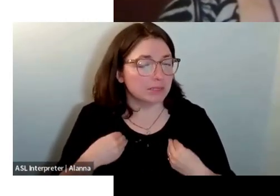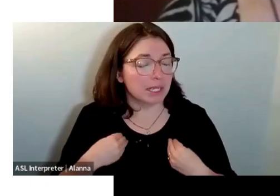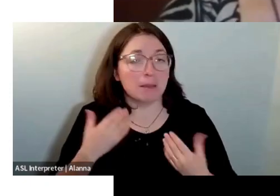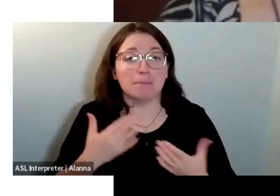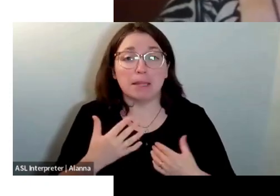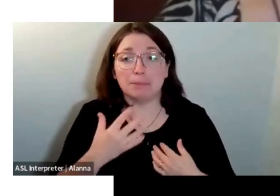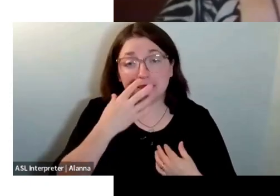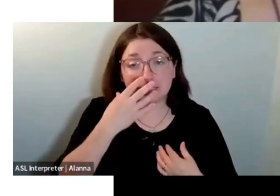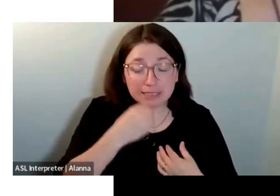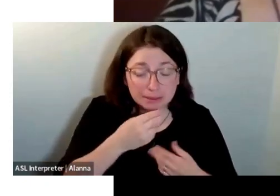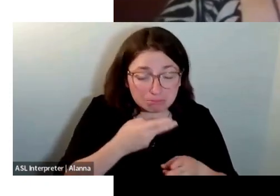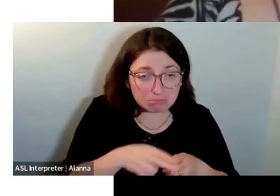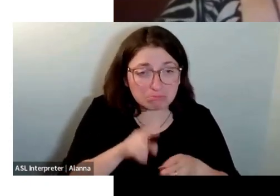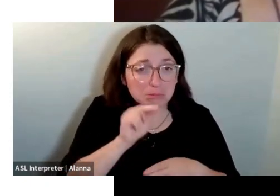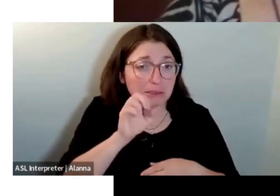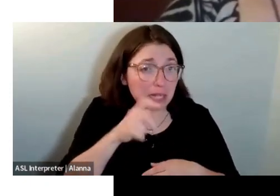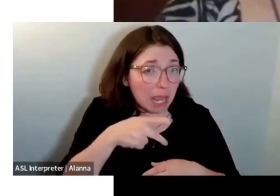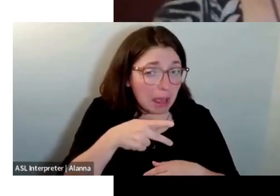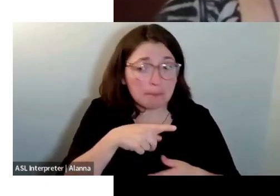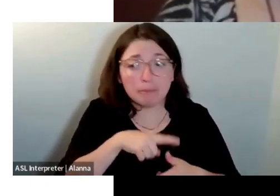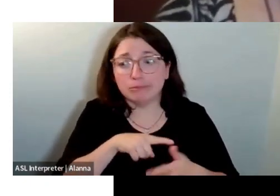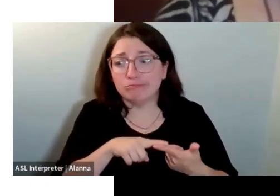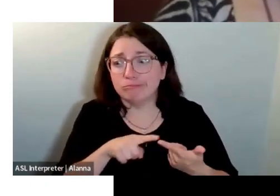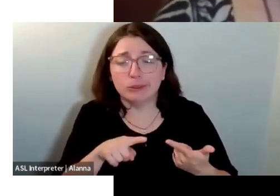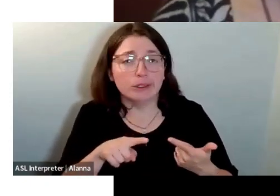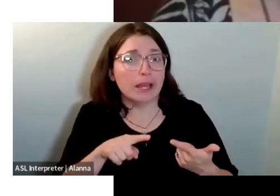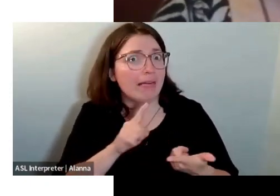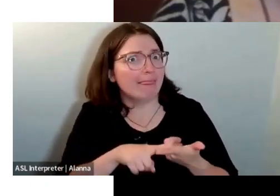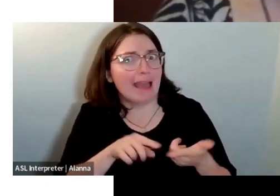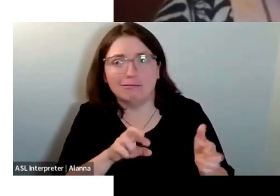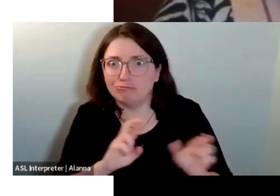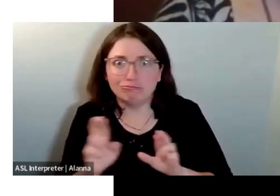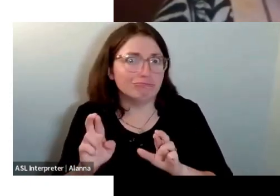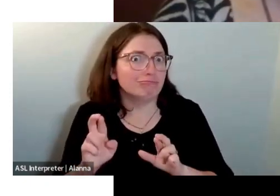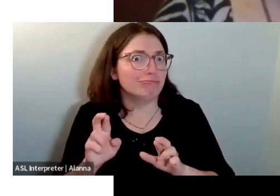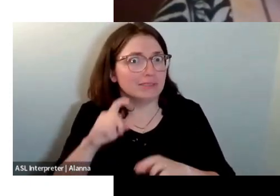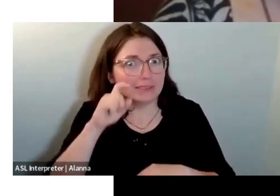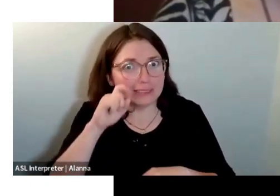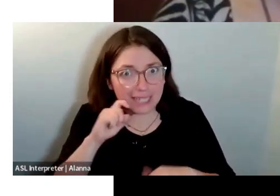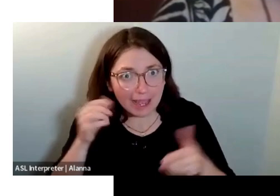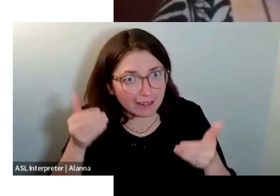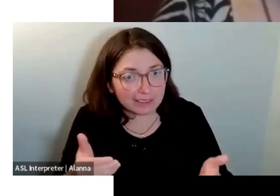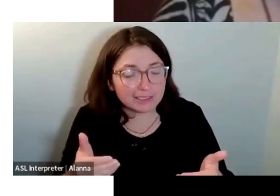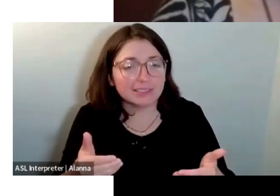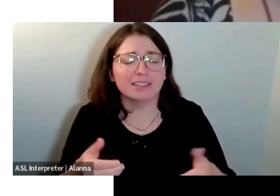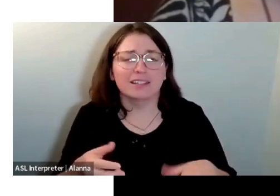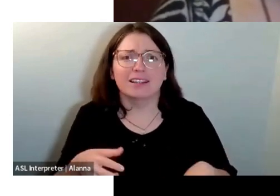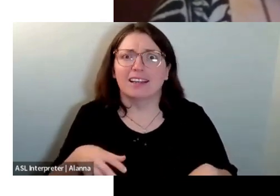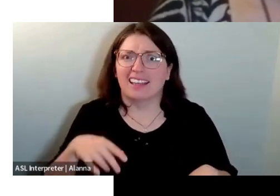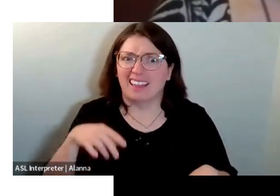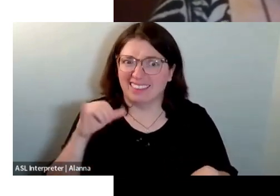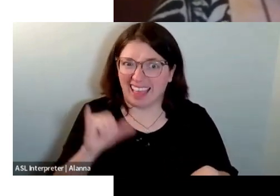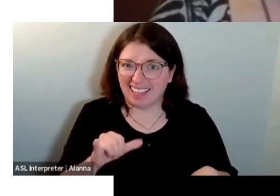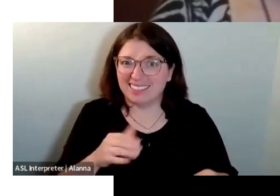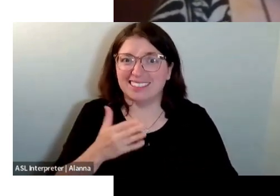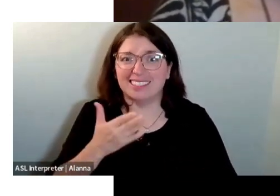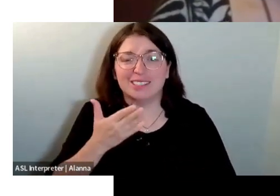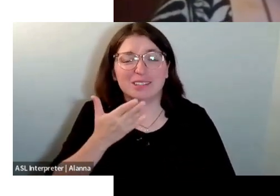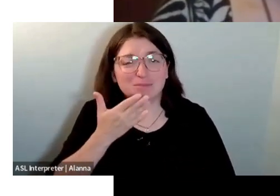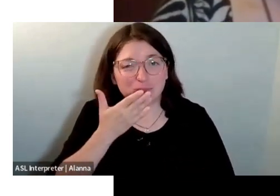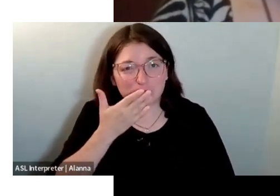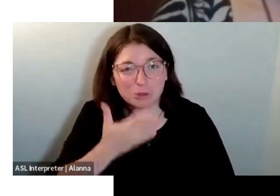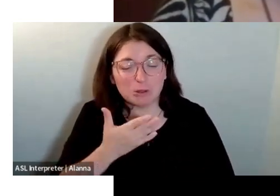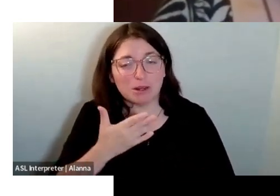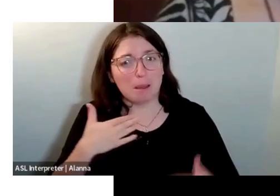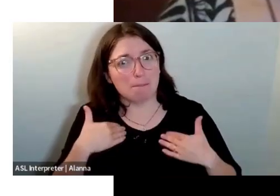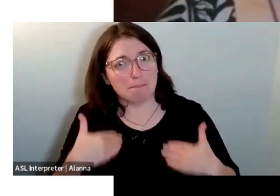um, that is a perfectly reasonable, self-compassionate, body compassionate way to deal